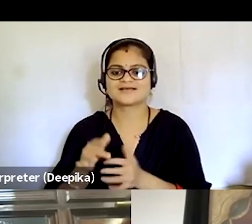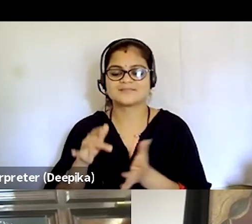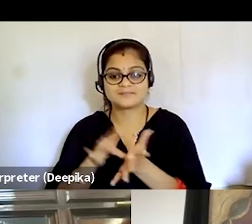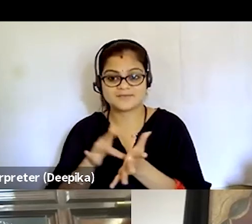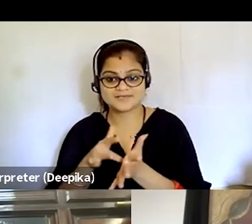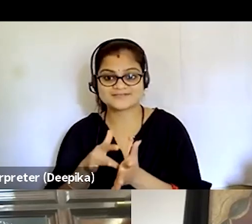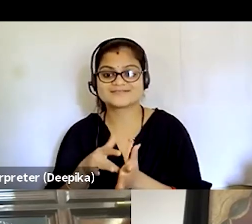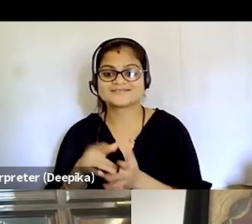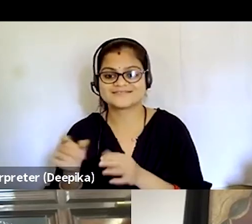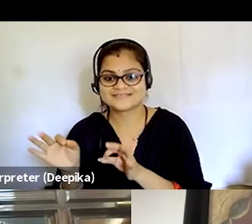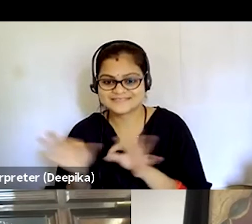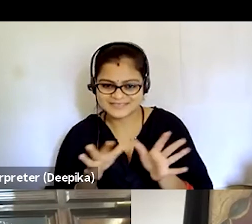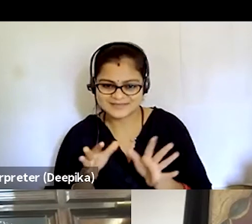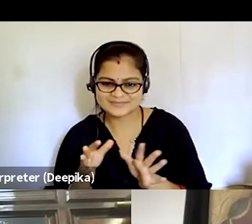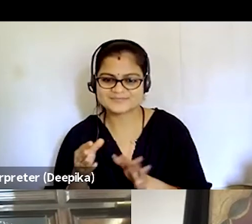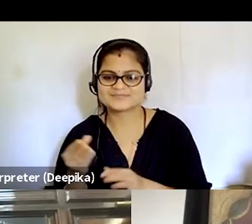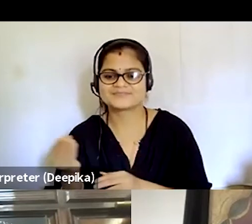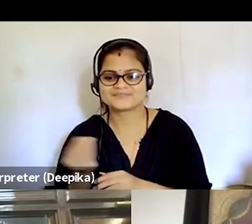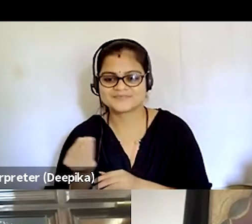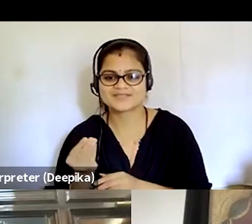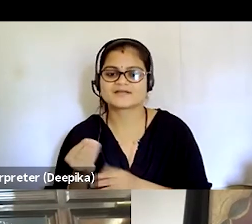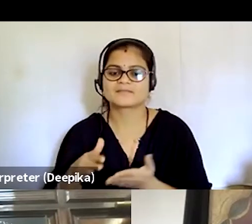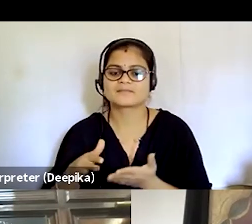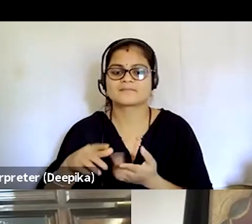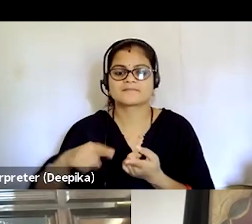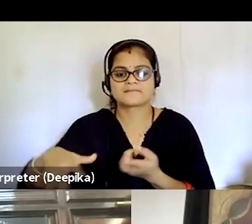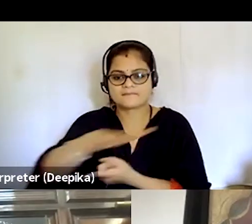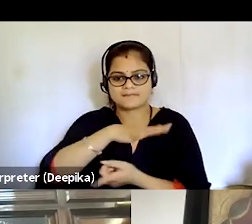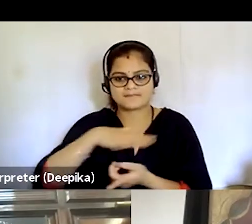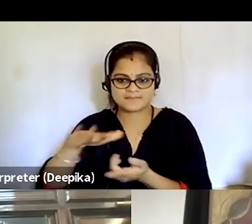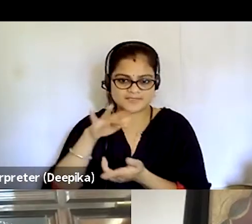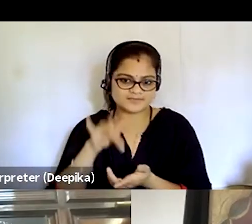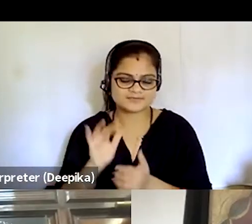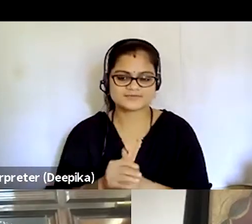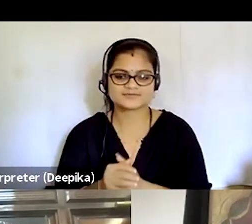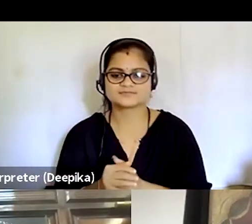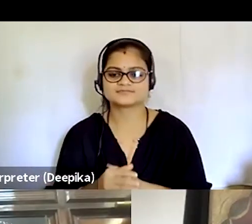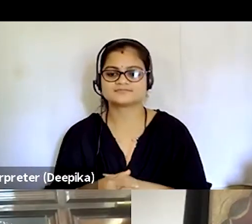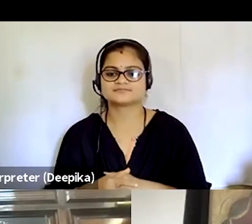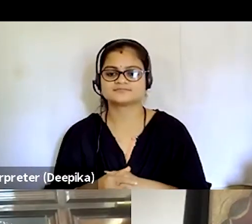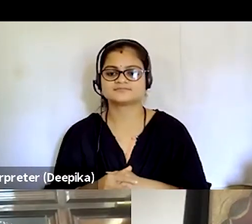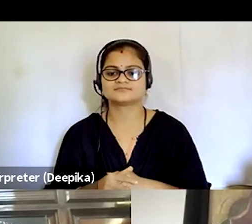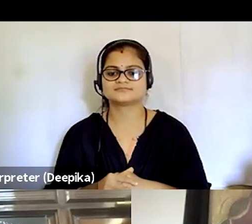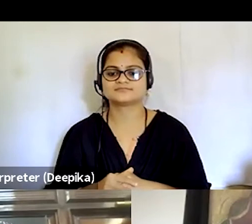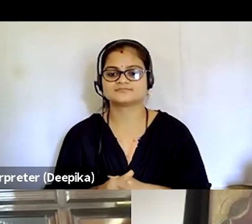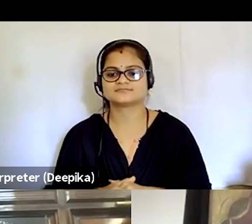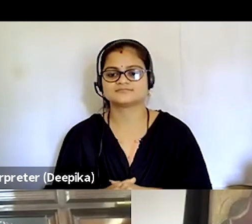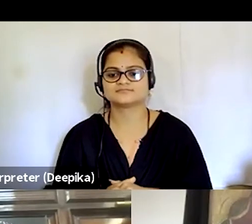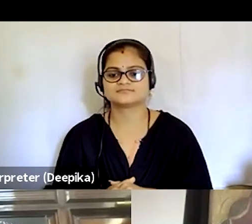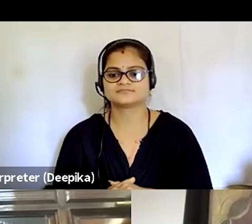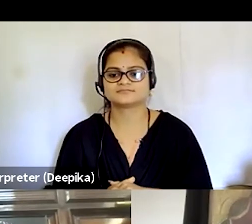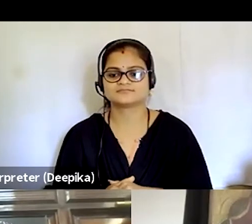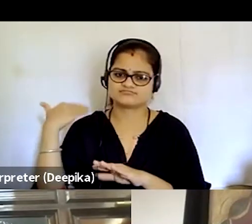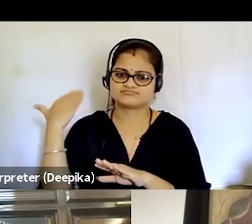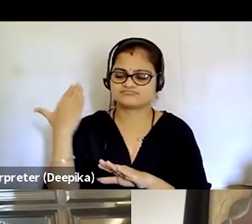very much that kind of a space. So multiple genres and all serious, no